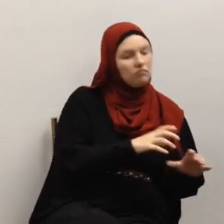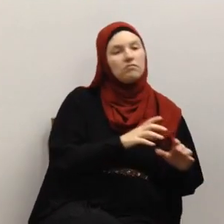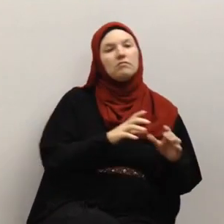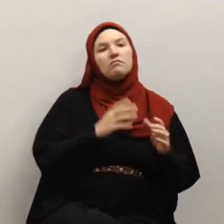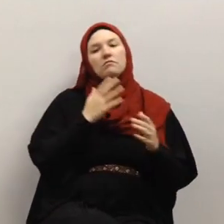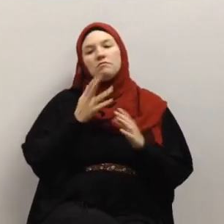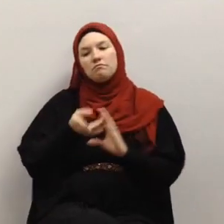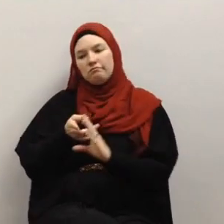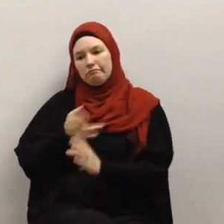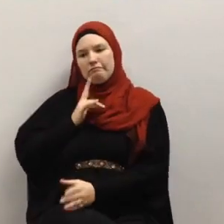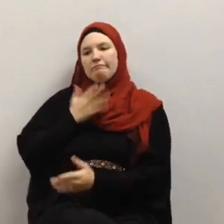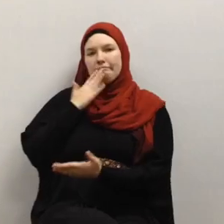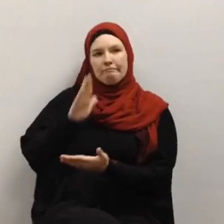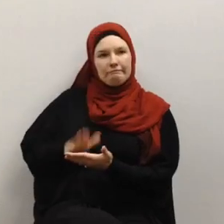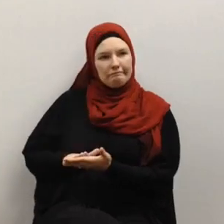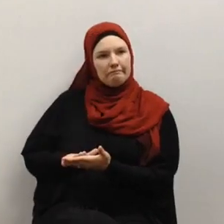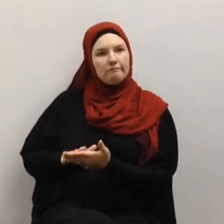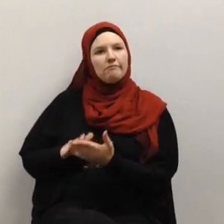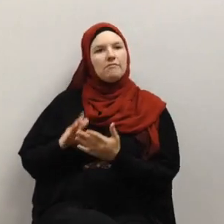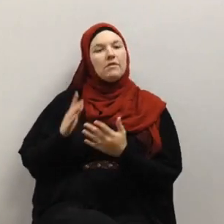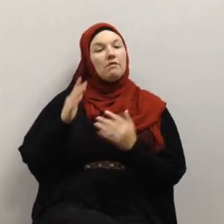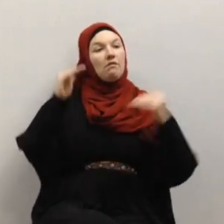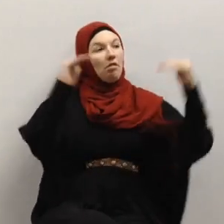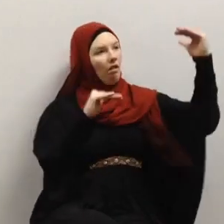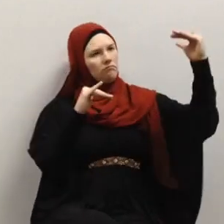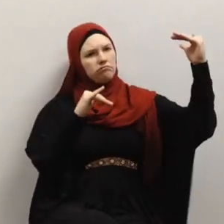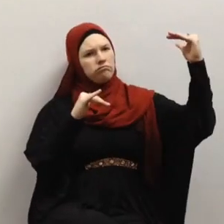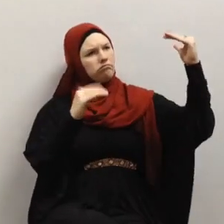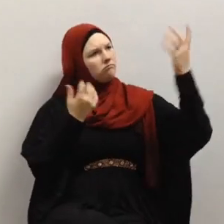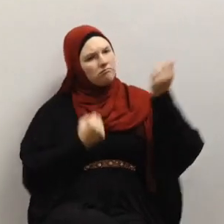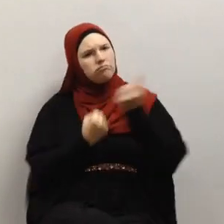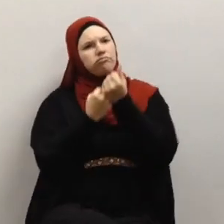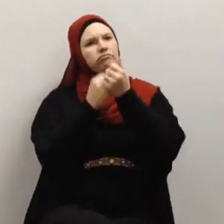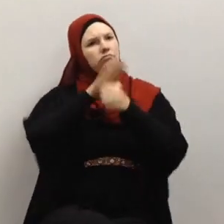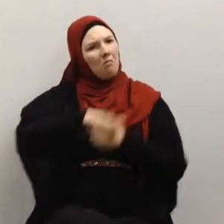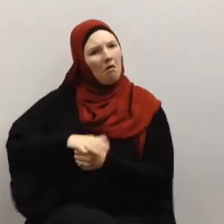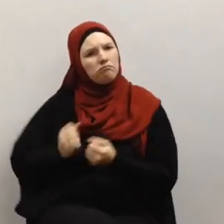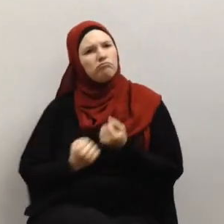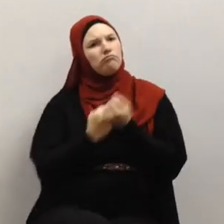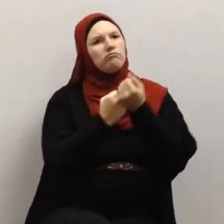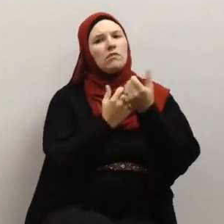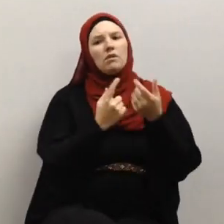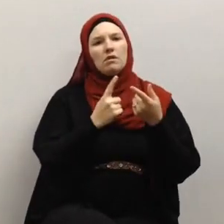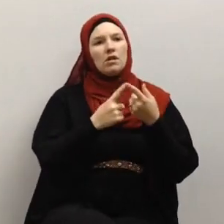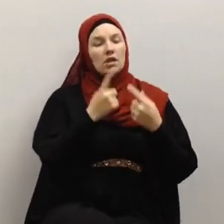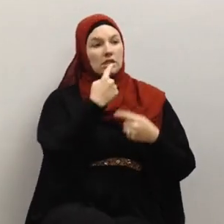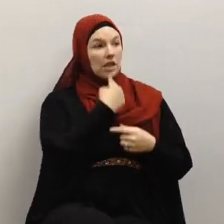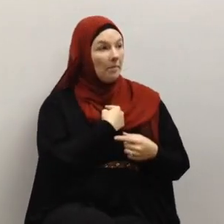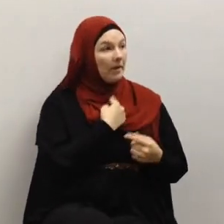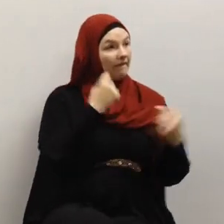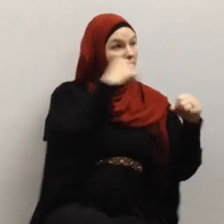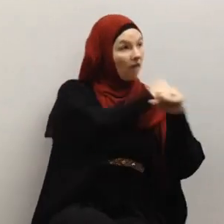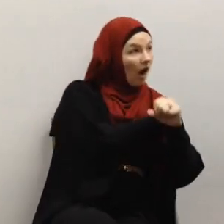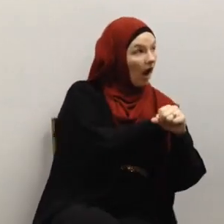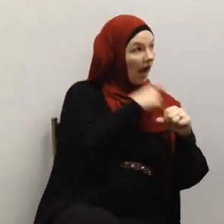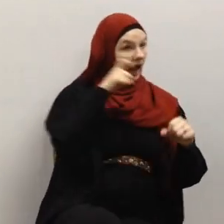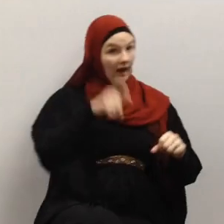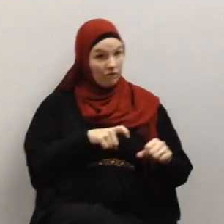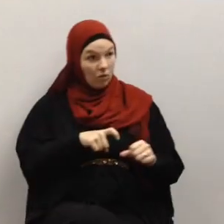for justice. It tells us when to fight, whom to fight, why should we fight, if we have to